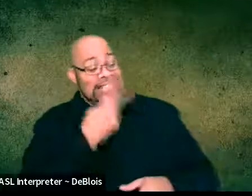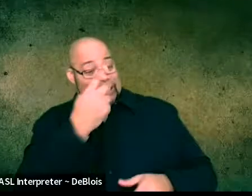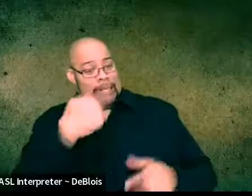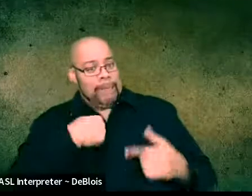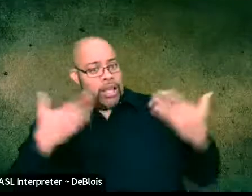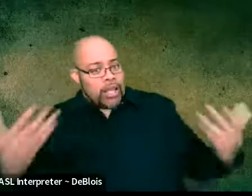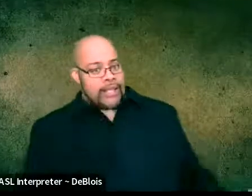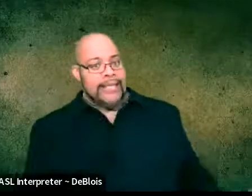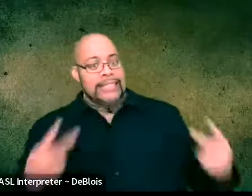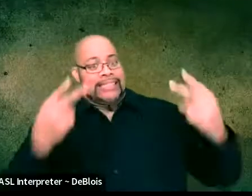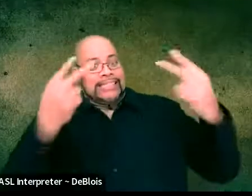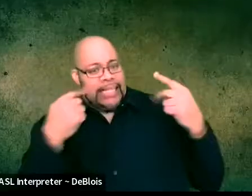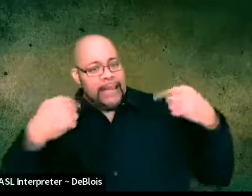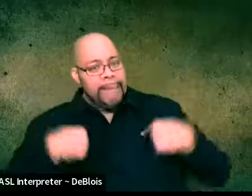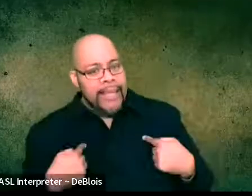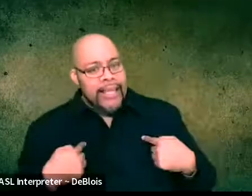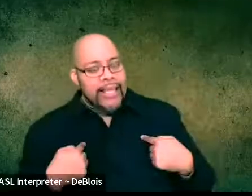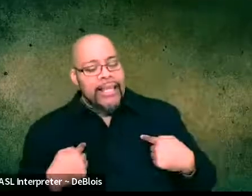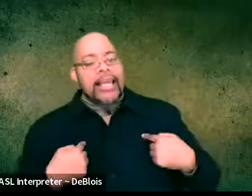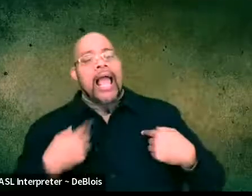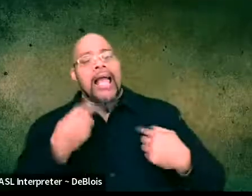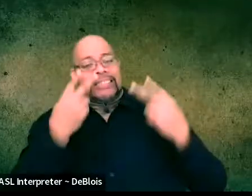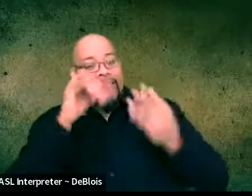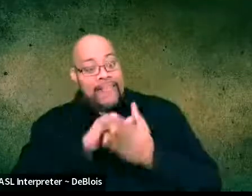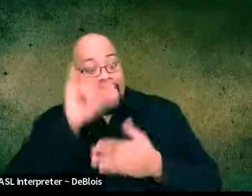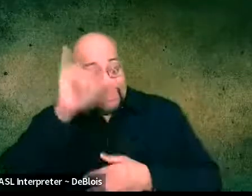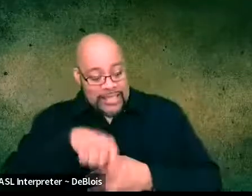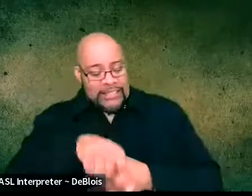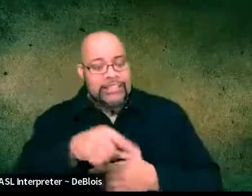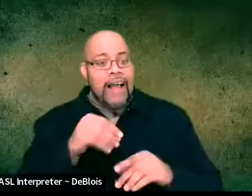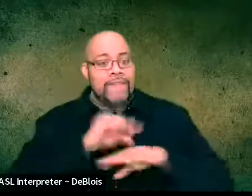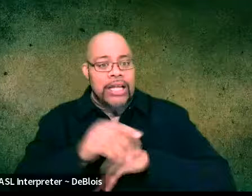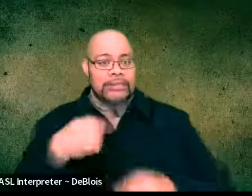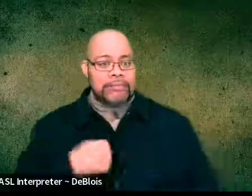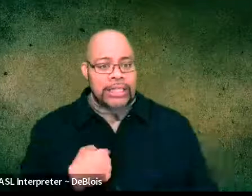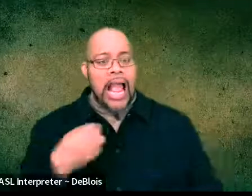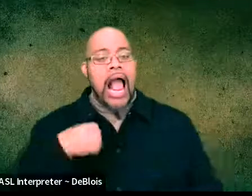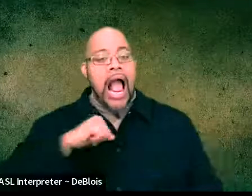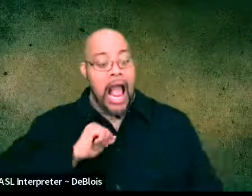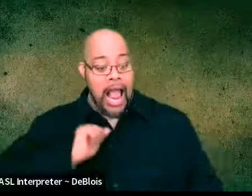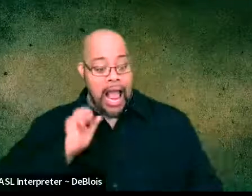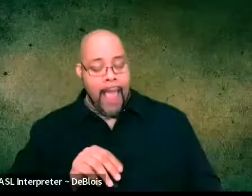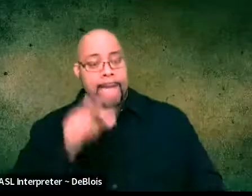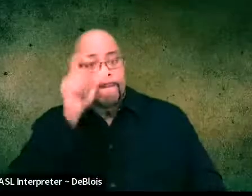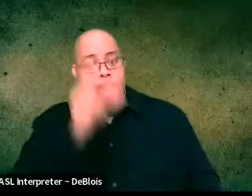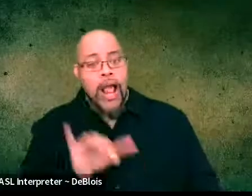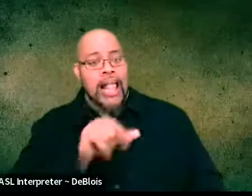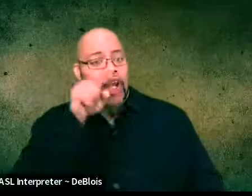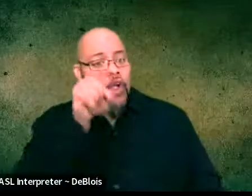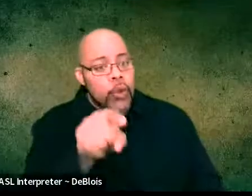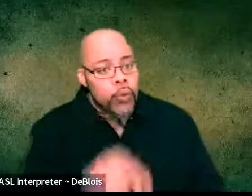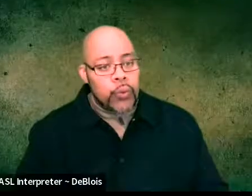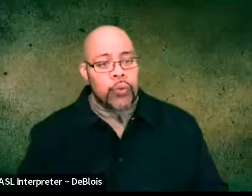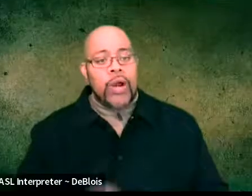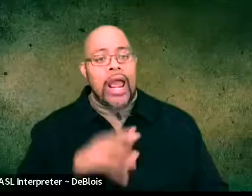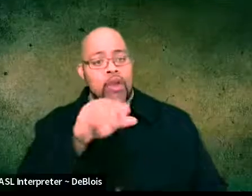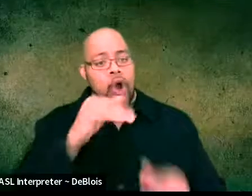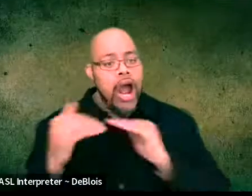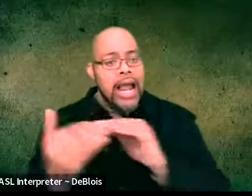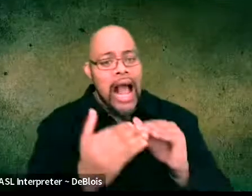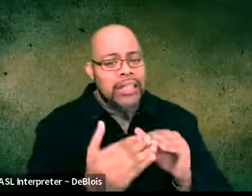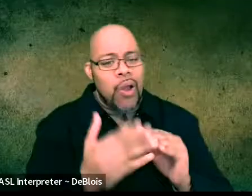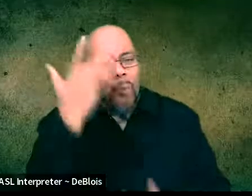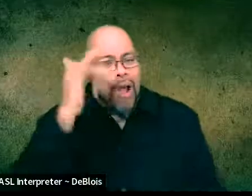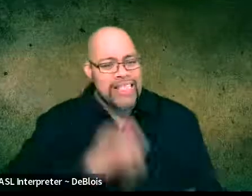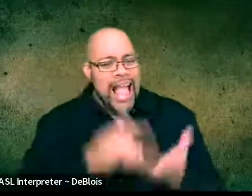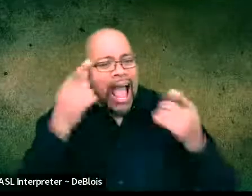me, and see that this is affecting me, and I am a person just like you and your colleague. Why is